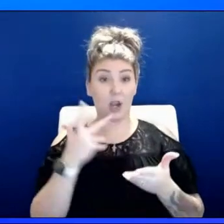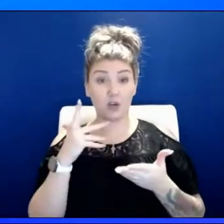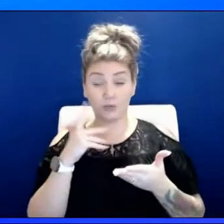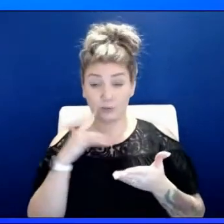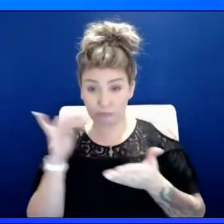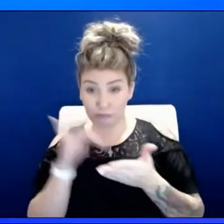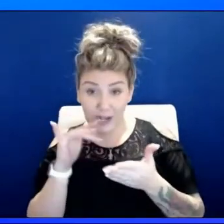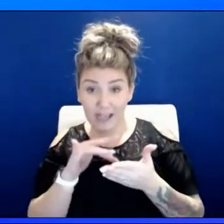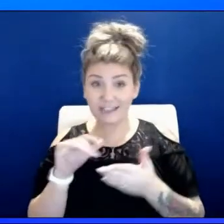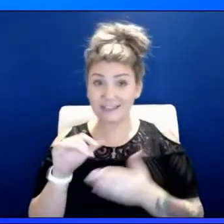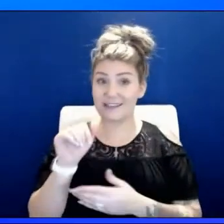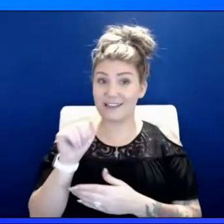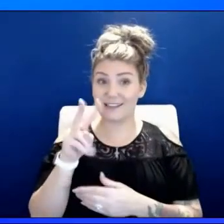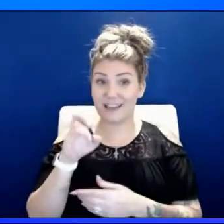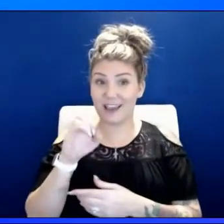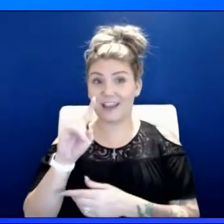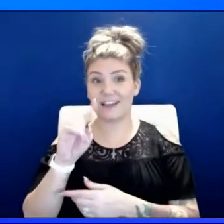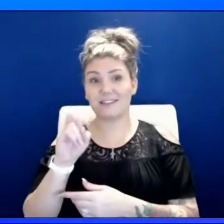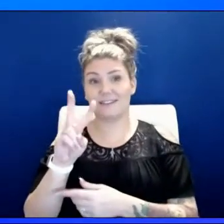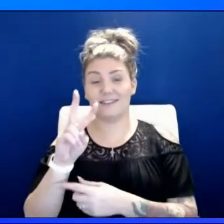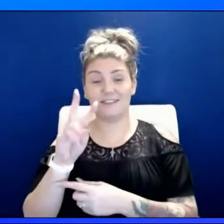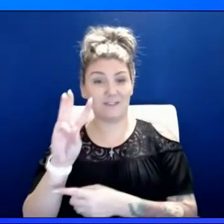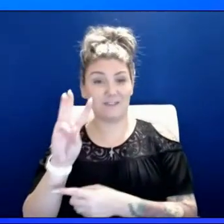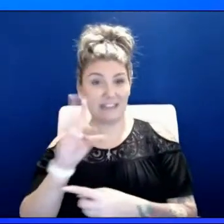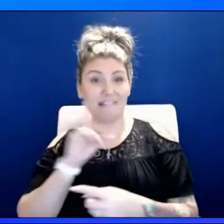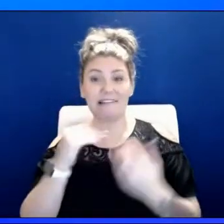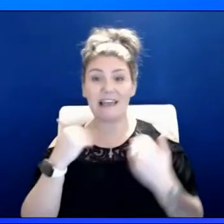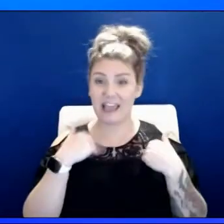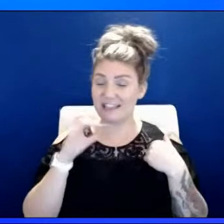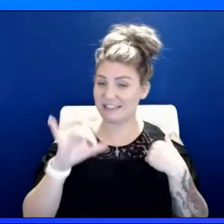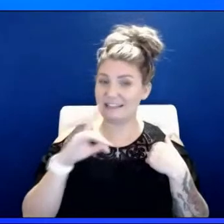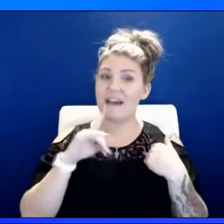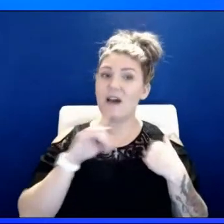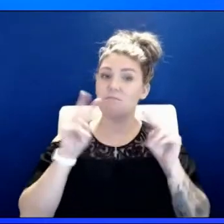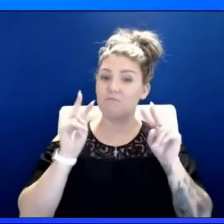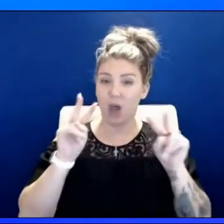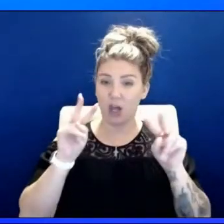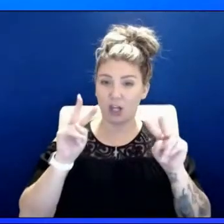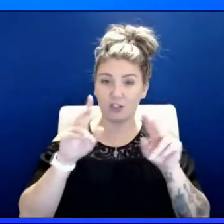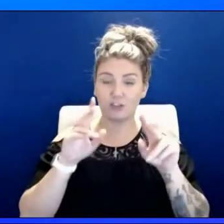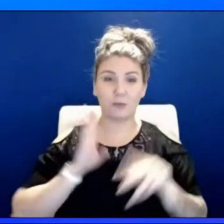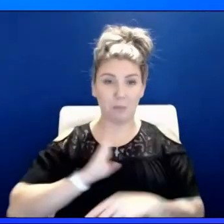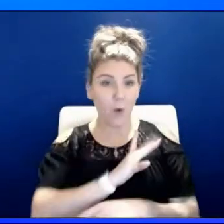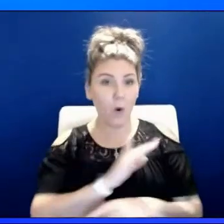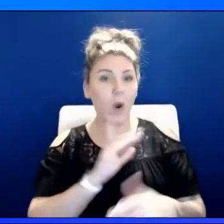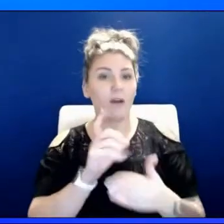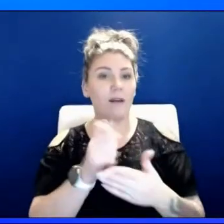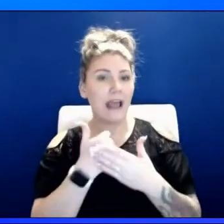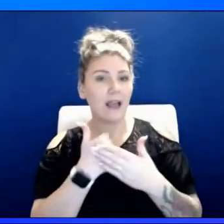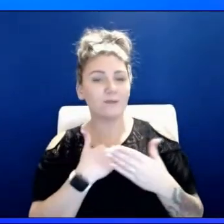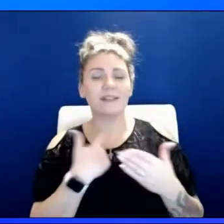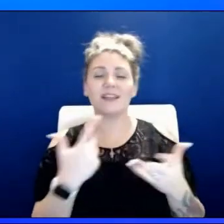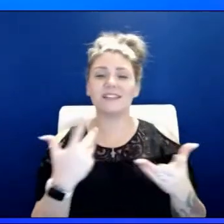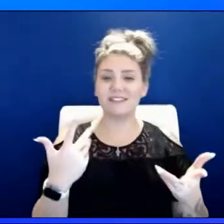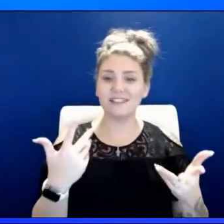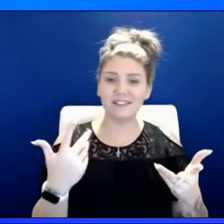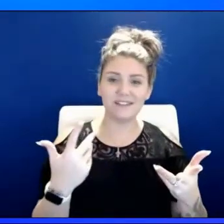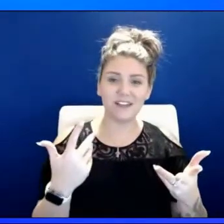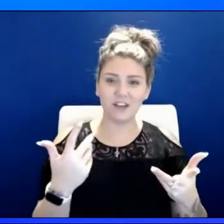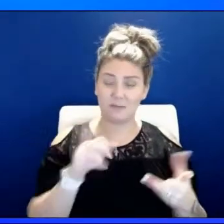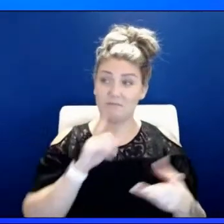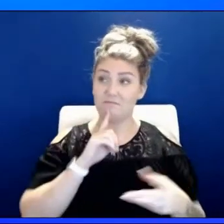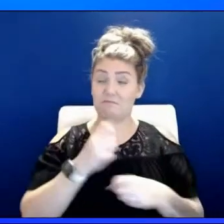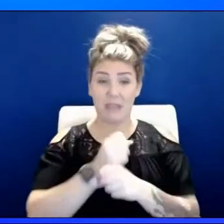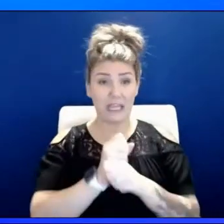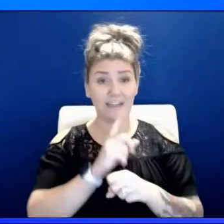trial, which I mentioned, does have a data safety monitoring board, and it helps us in really ensuring ongoing safety during